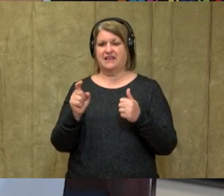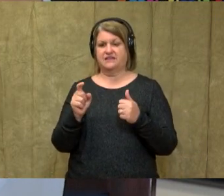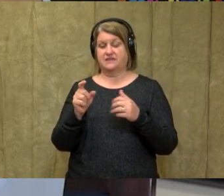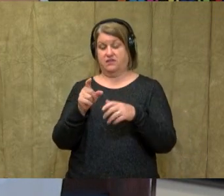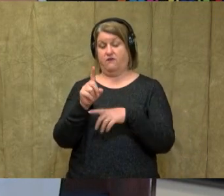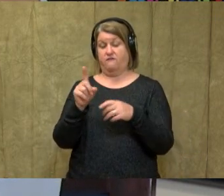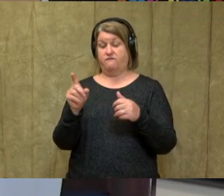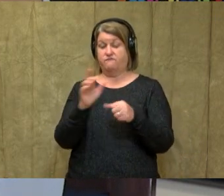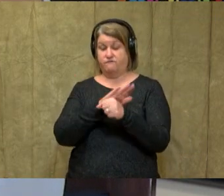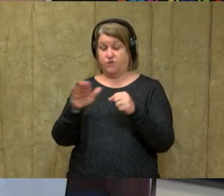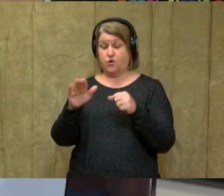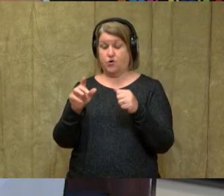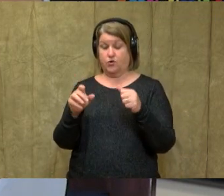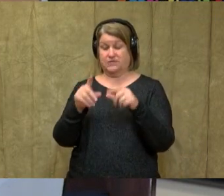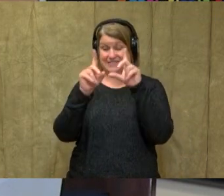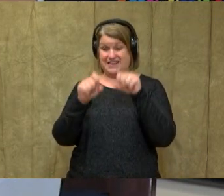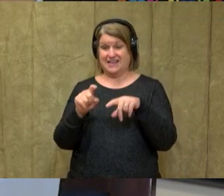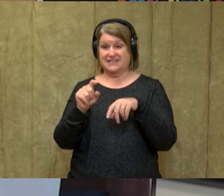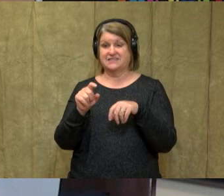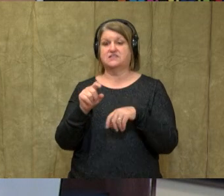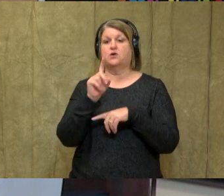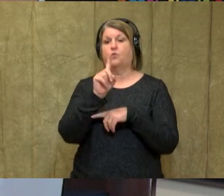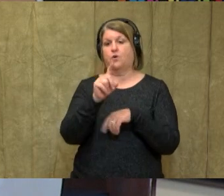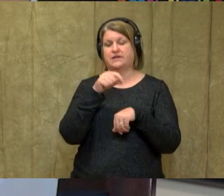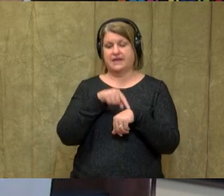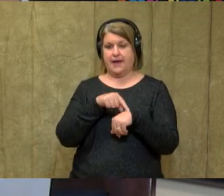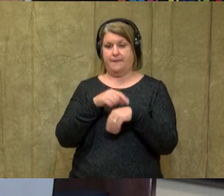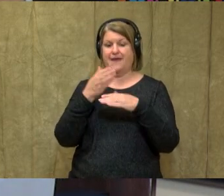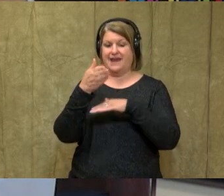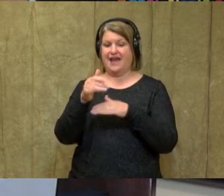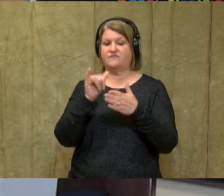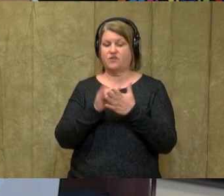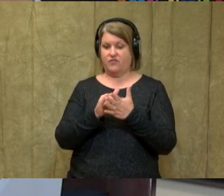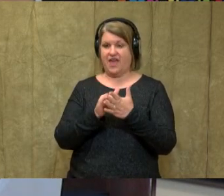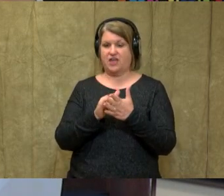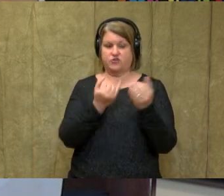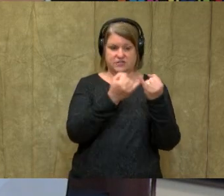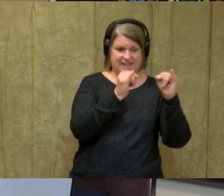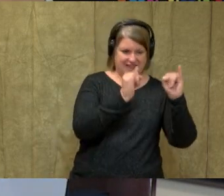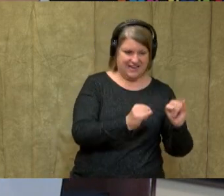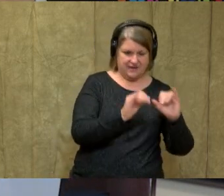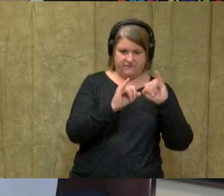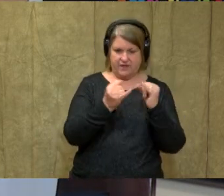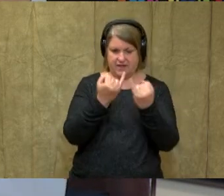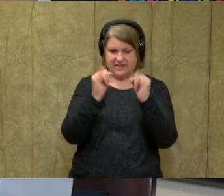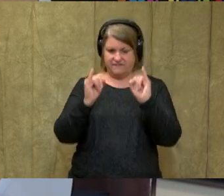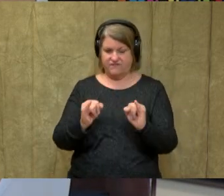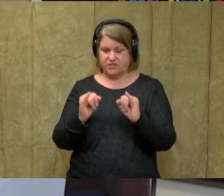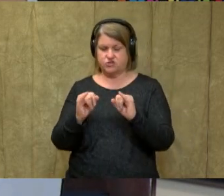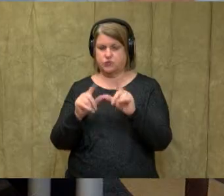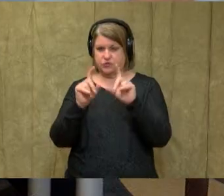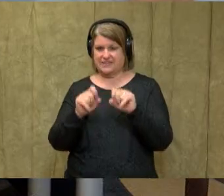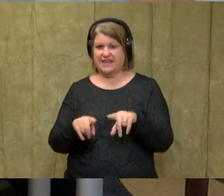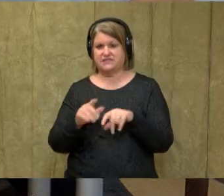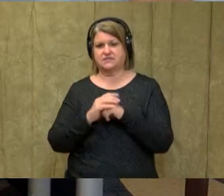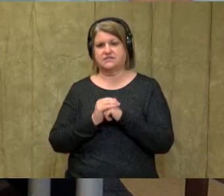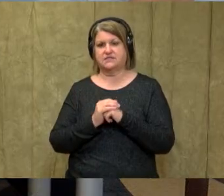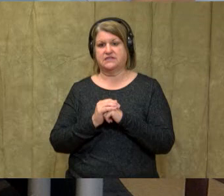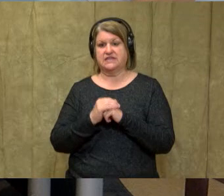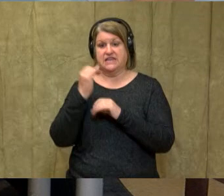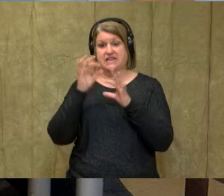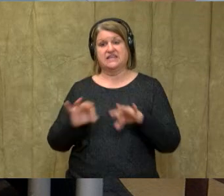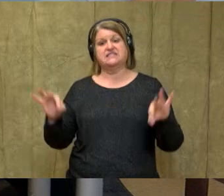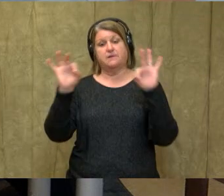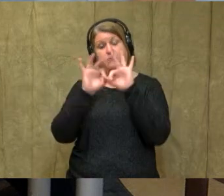to take the subject area tests, after that you're allowed to do that beginning next year. It's really important that if you only need